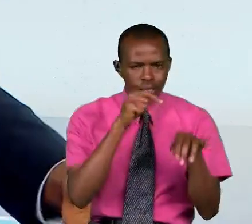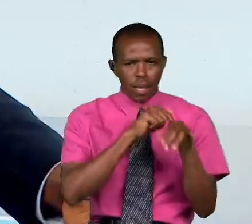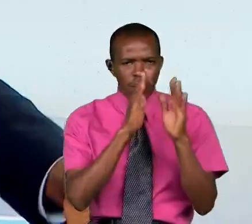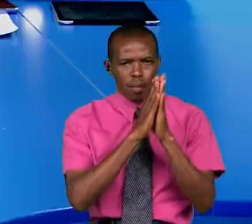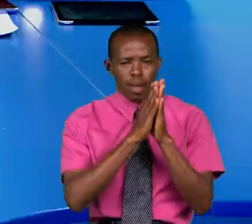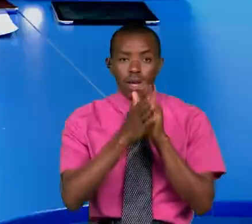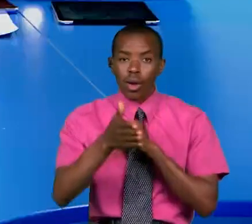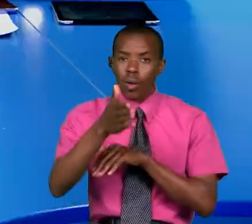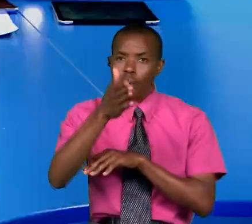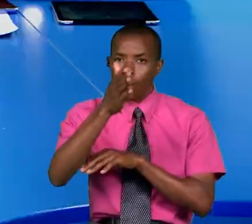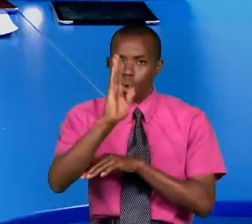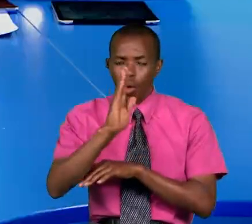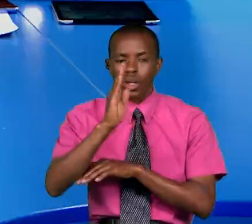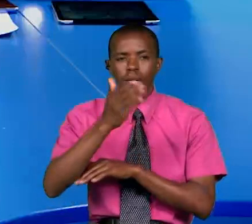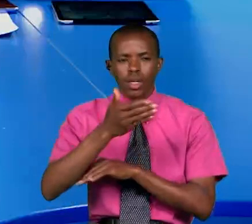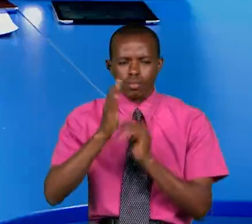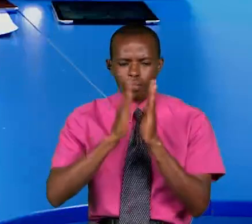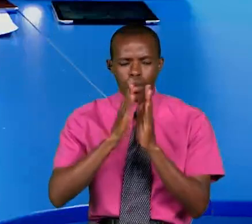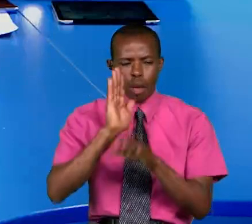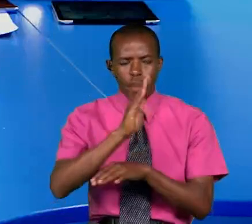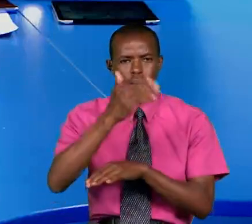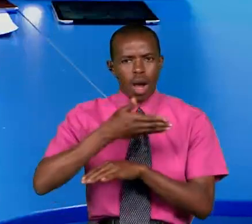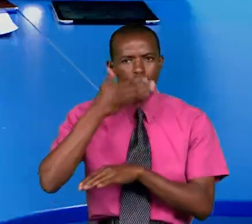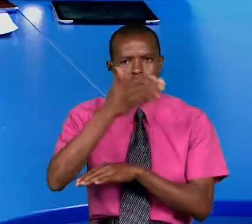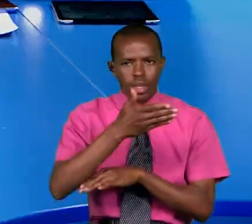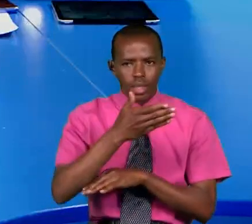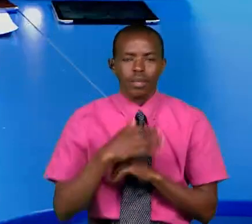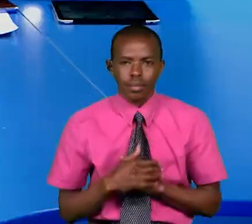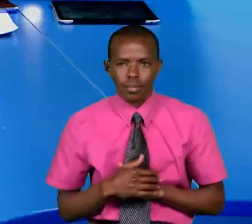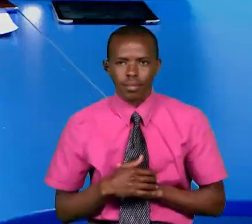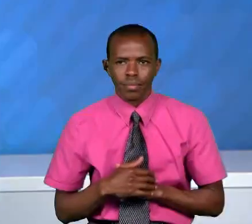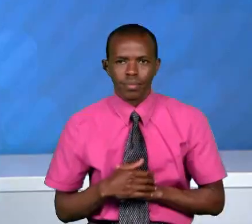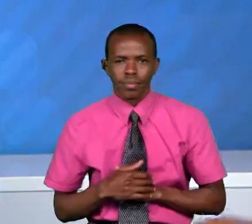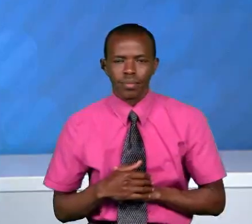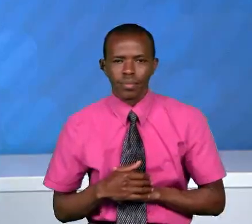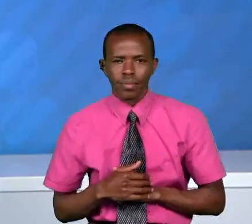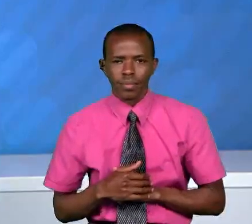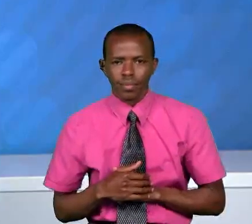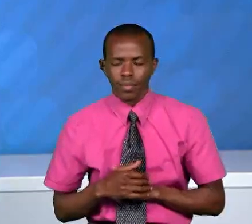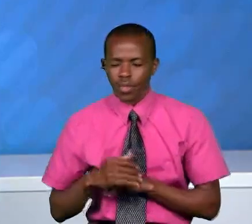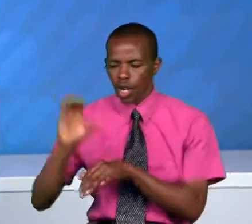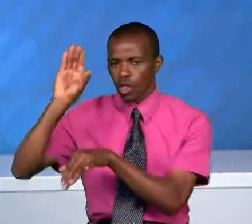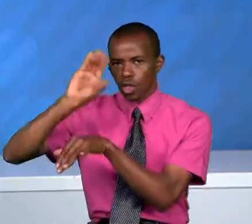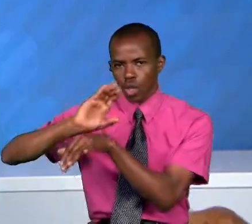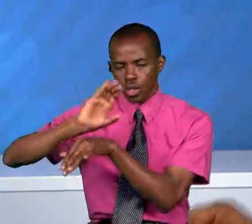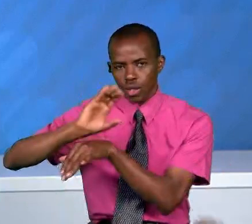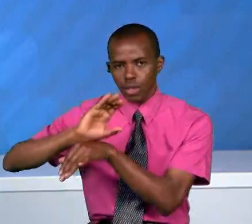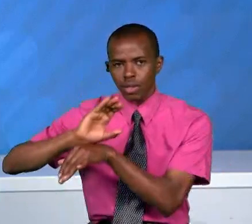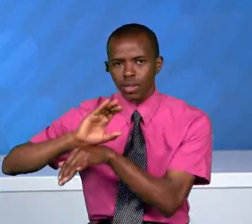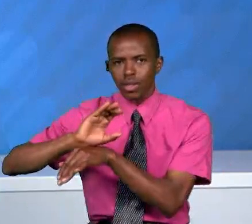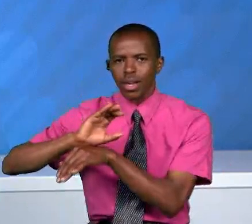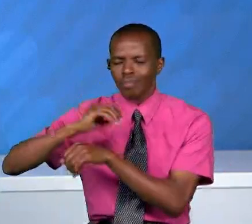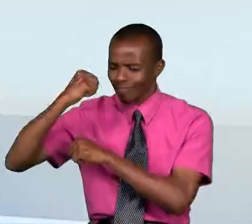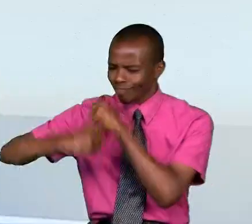God answered you and answered your prayer, but something has been keeping us away from coming to let you know. The church has been